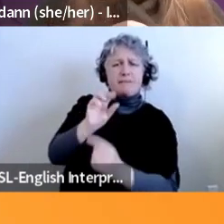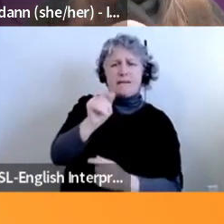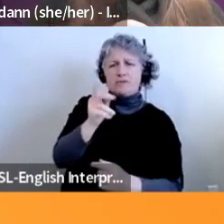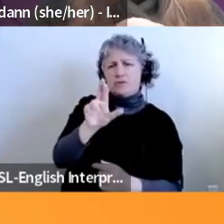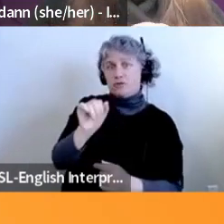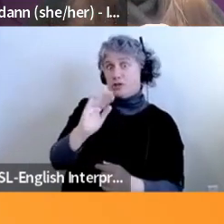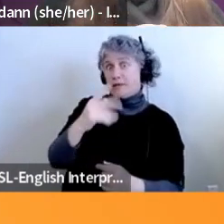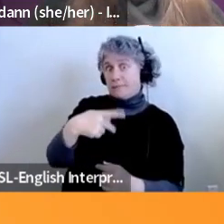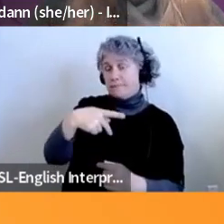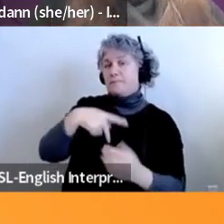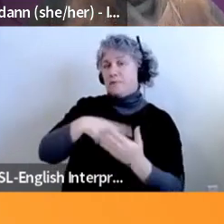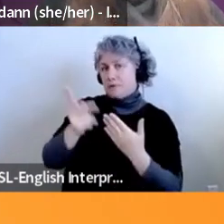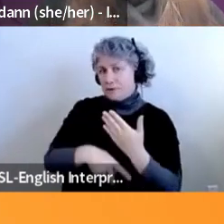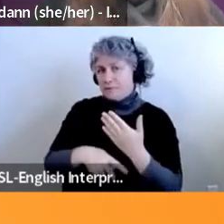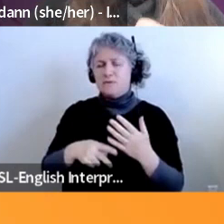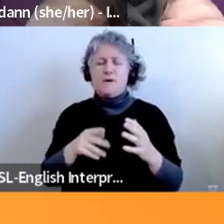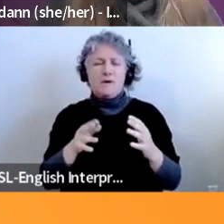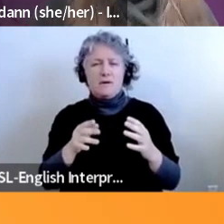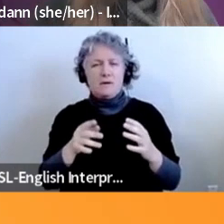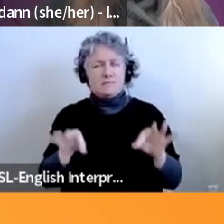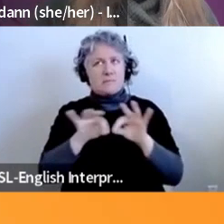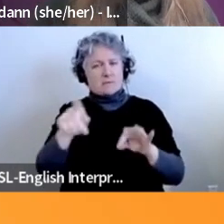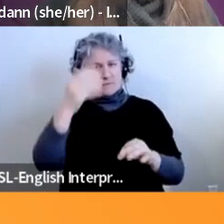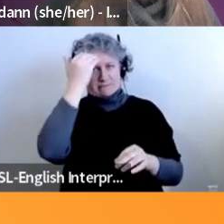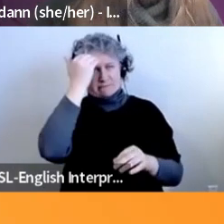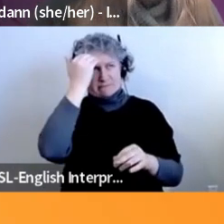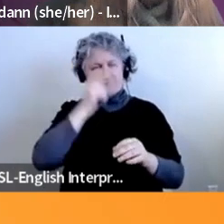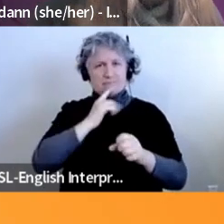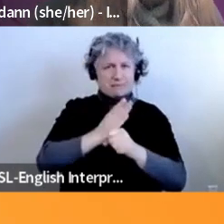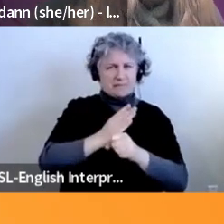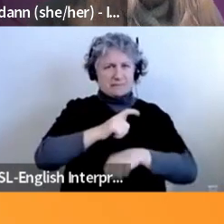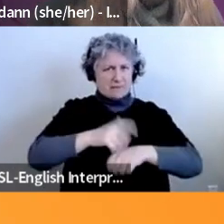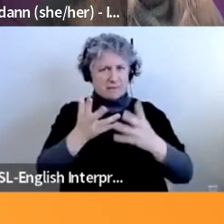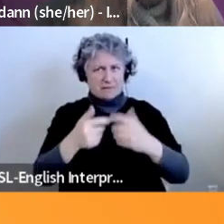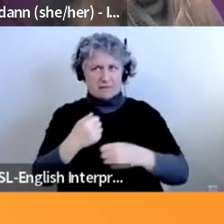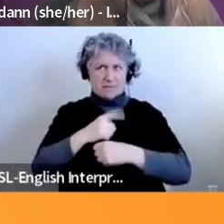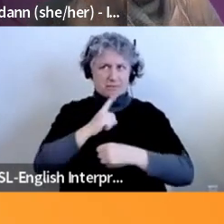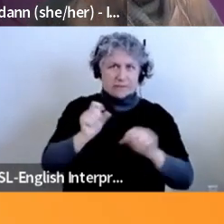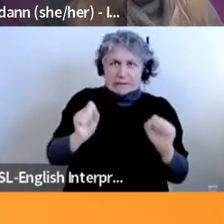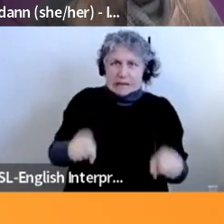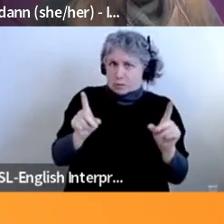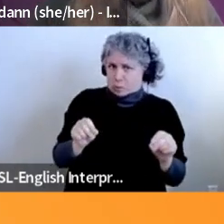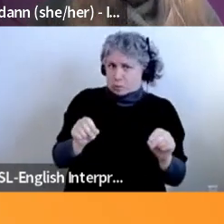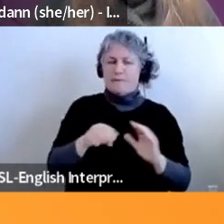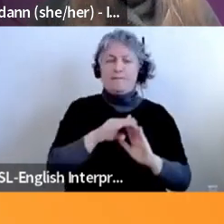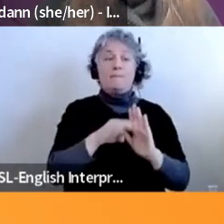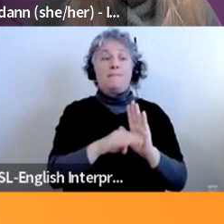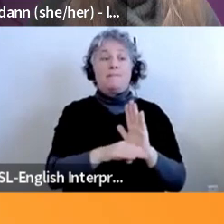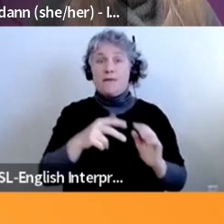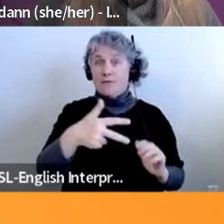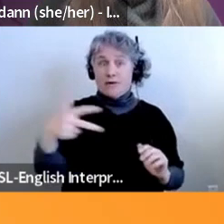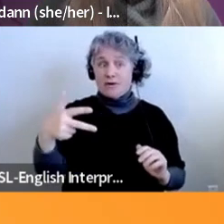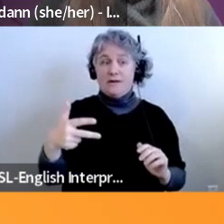be mindful of your time commitments. So you also, your business must be